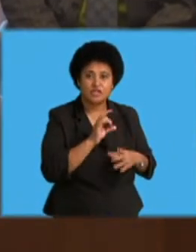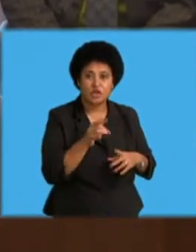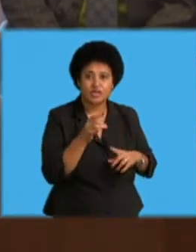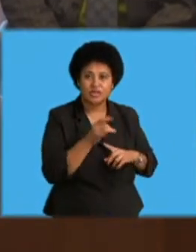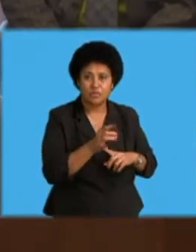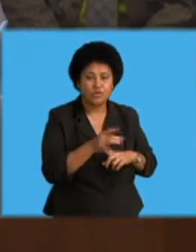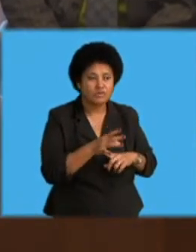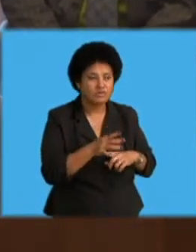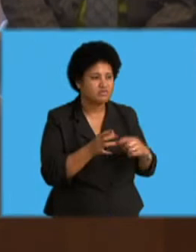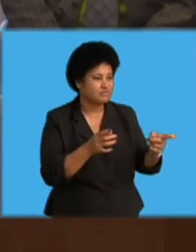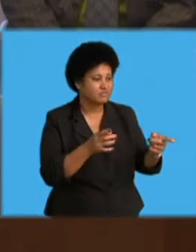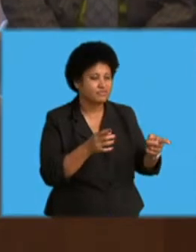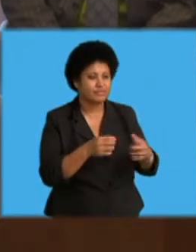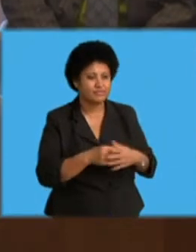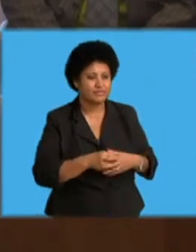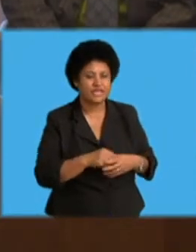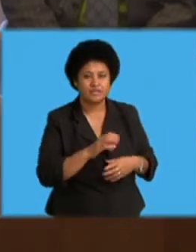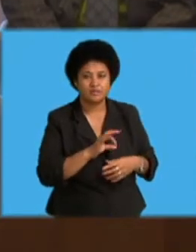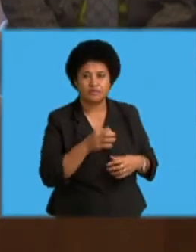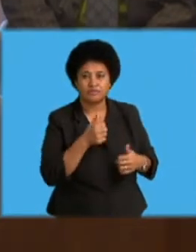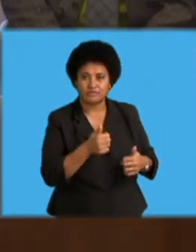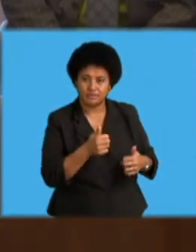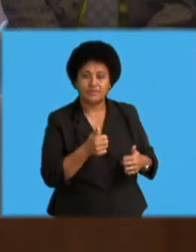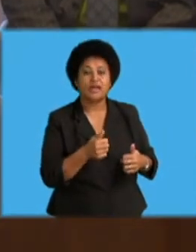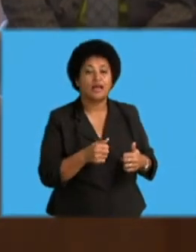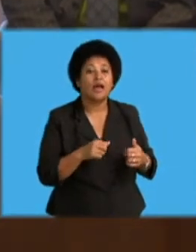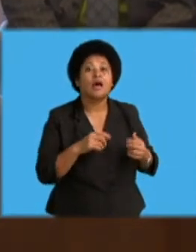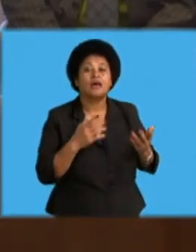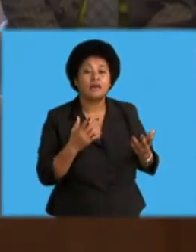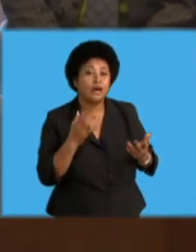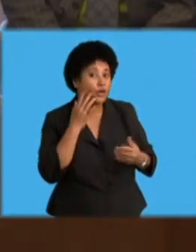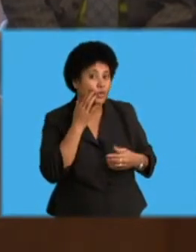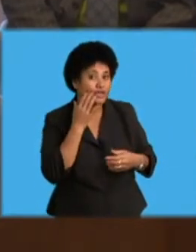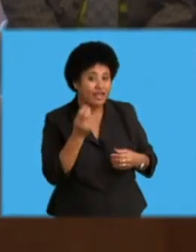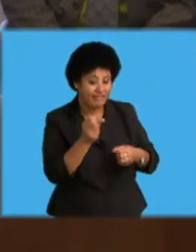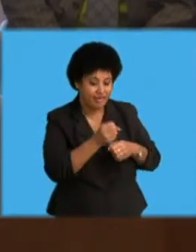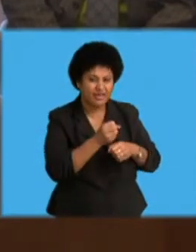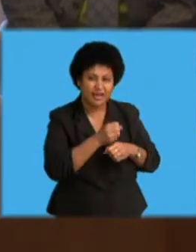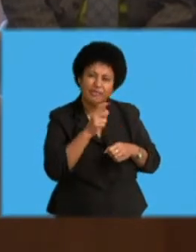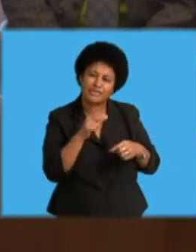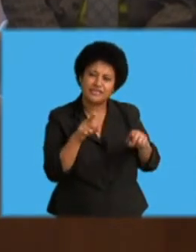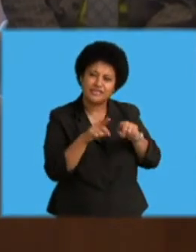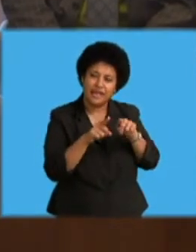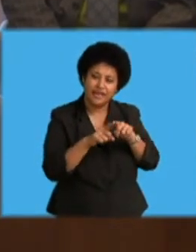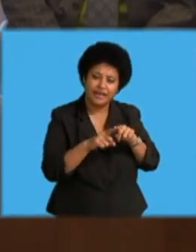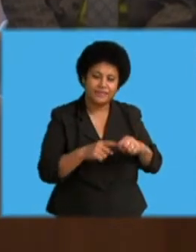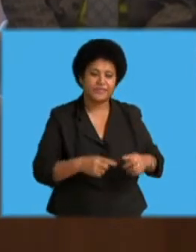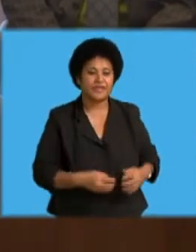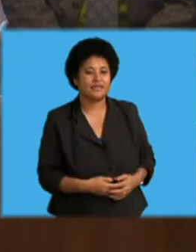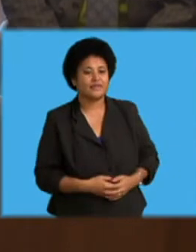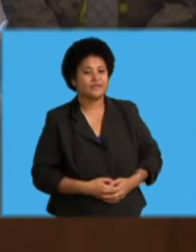response. Madam Speaker, the fact of the matter is this. Even when you have companies like